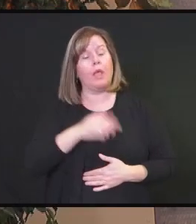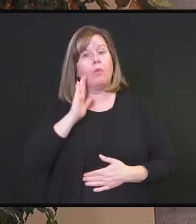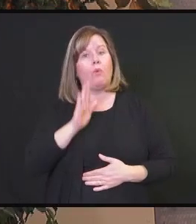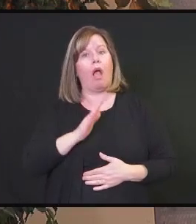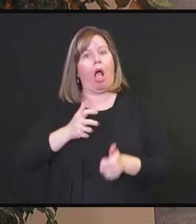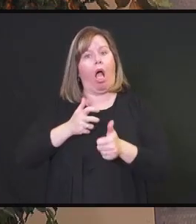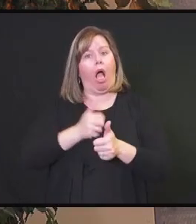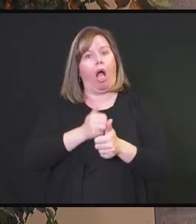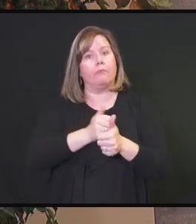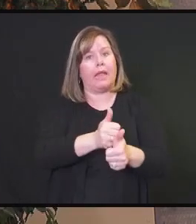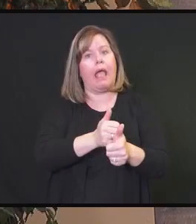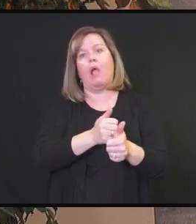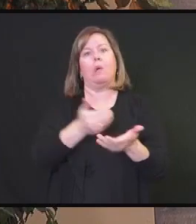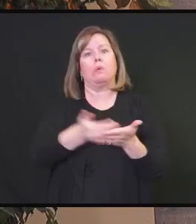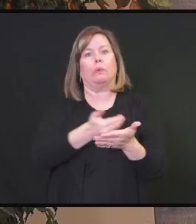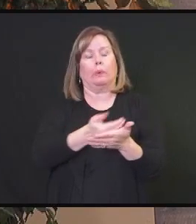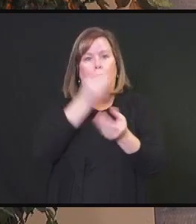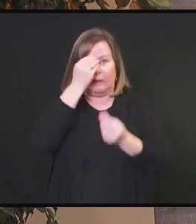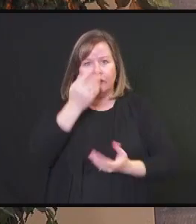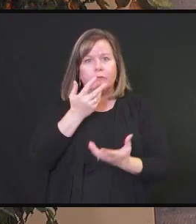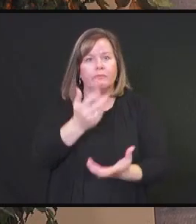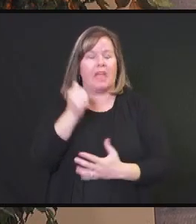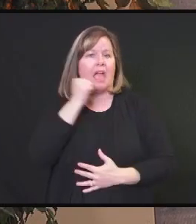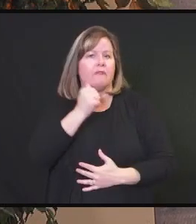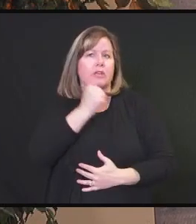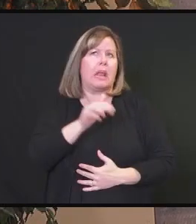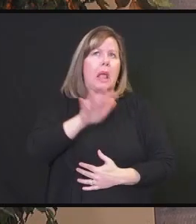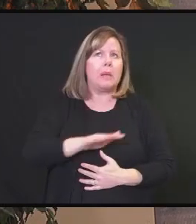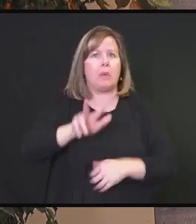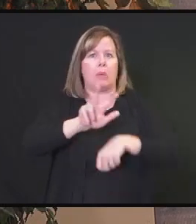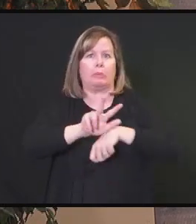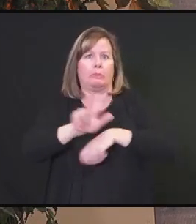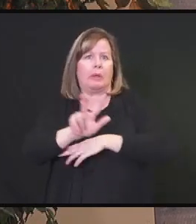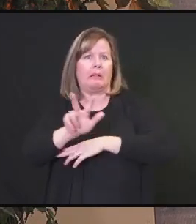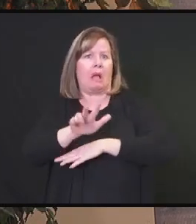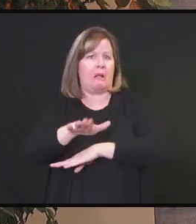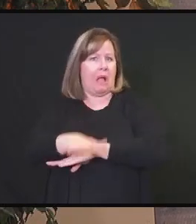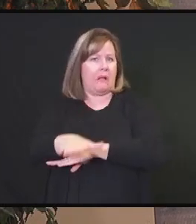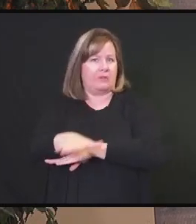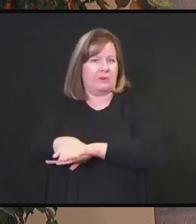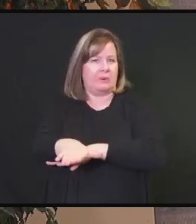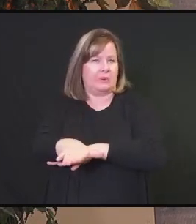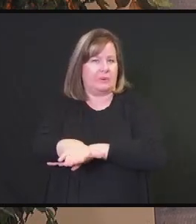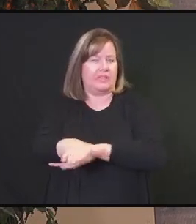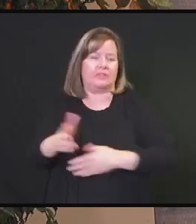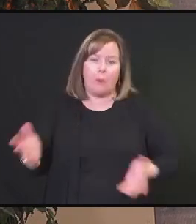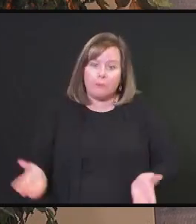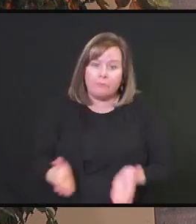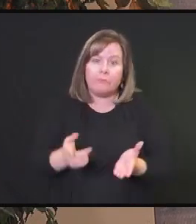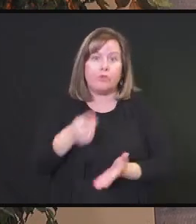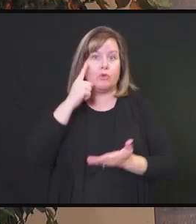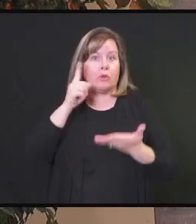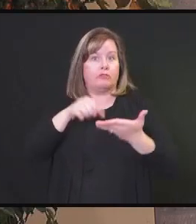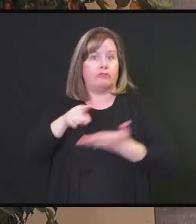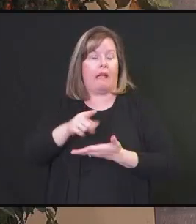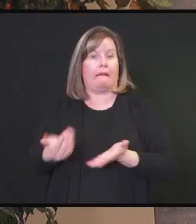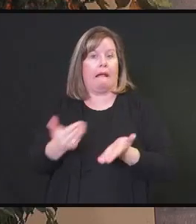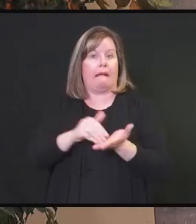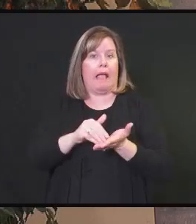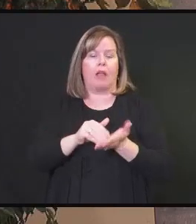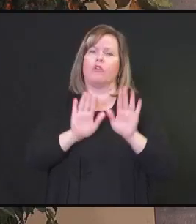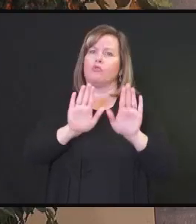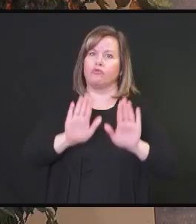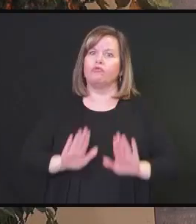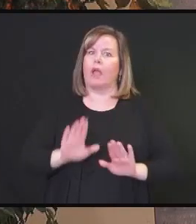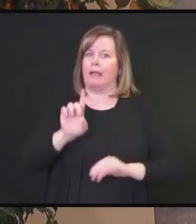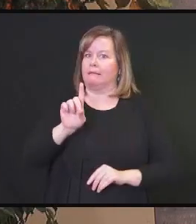day about 3 o'clock in the afternoon. And so I encourage you to keep an eye on this. And again, great data, and you can see what